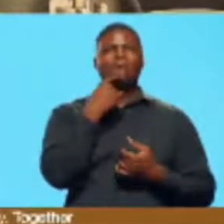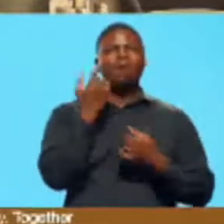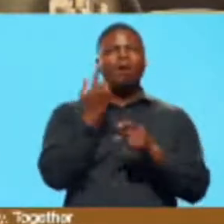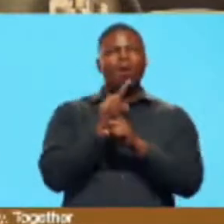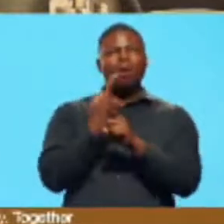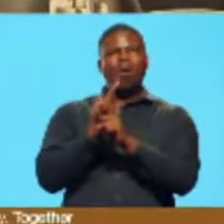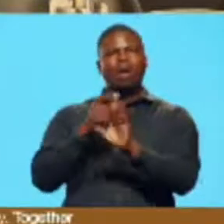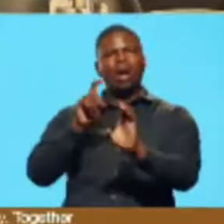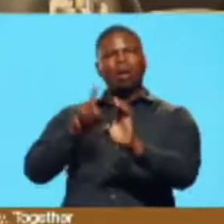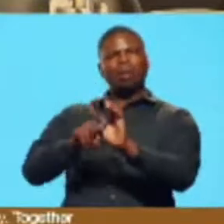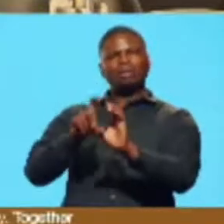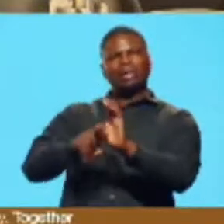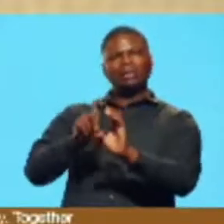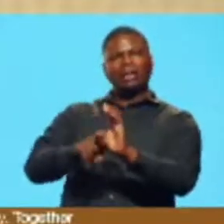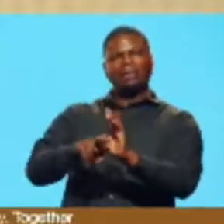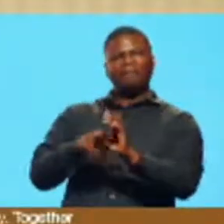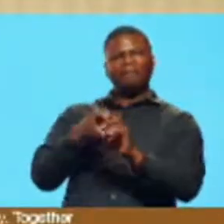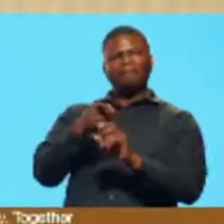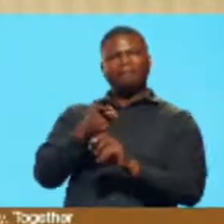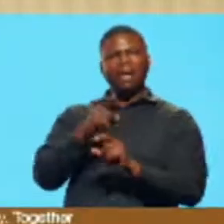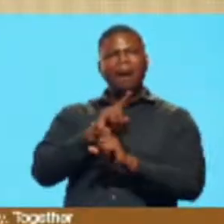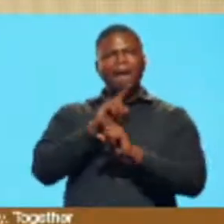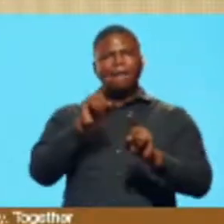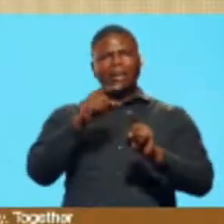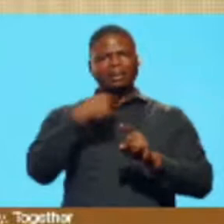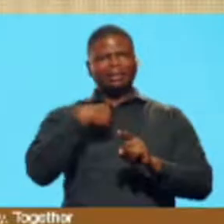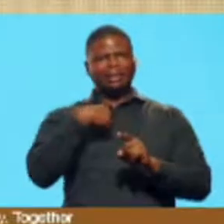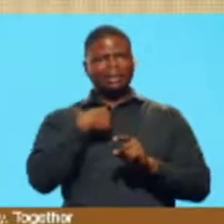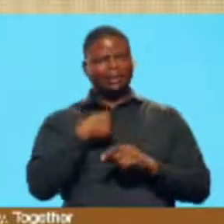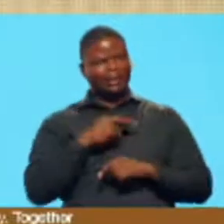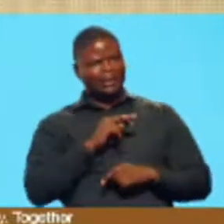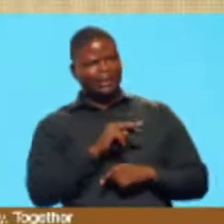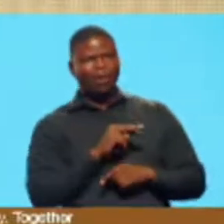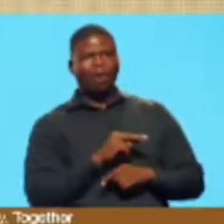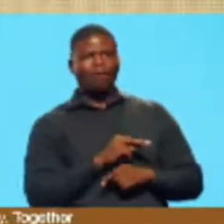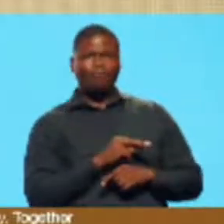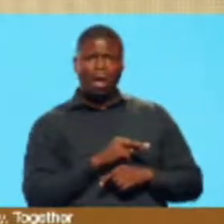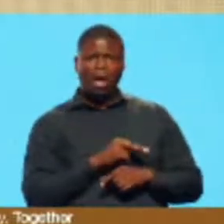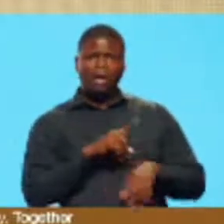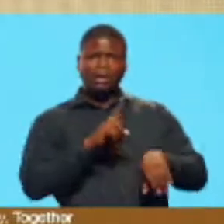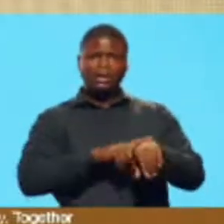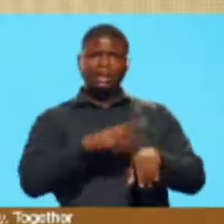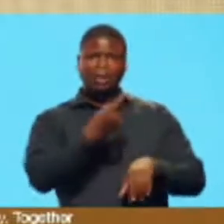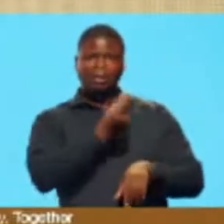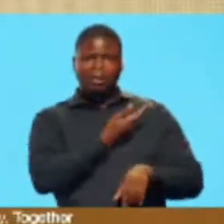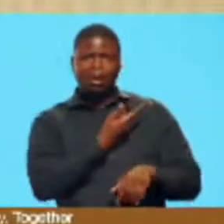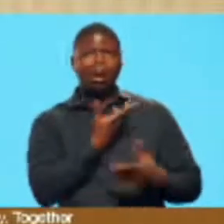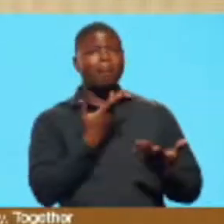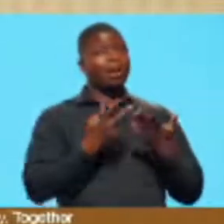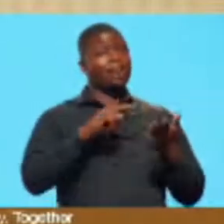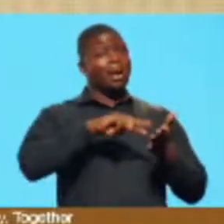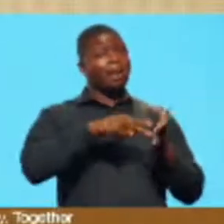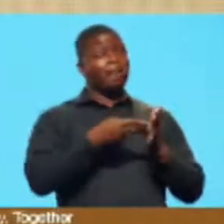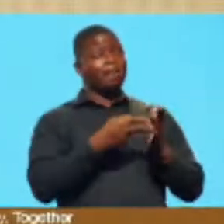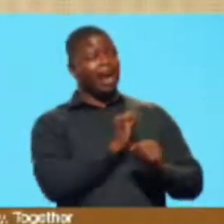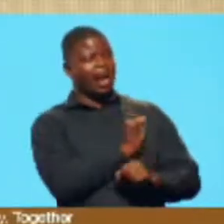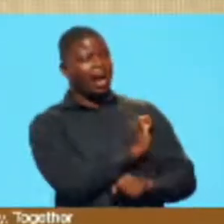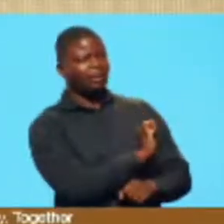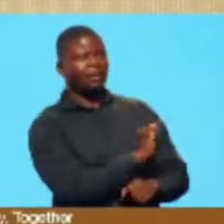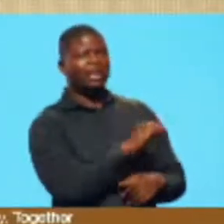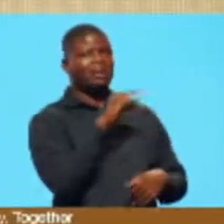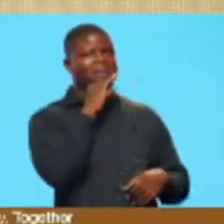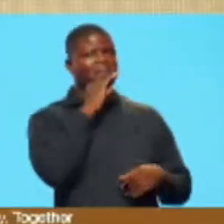quantitative, I'm saying, you know. But I'm looking at how we've been managing time. I'm not sure if it's a problem with the planners or it's a problem